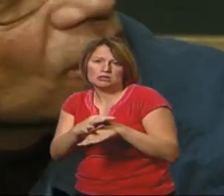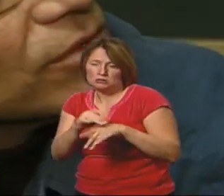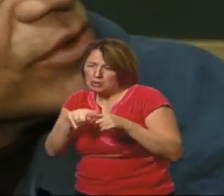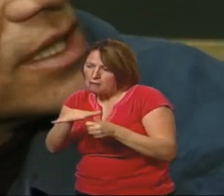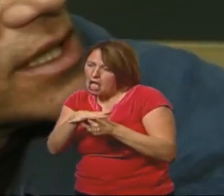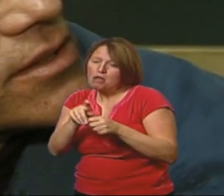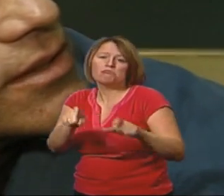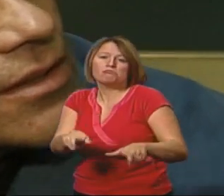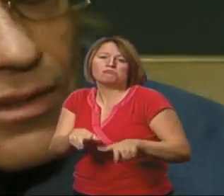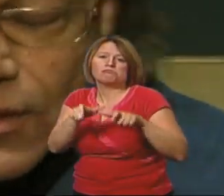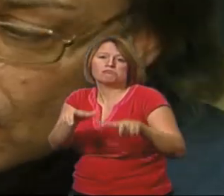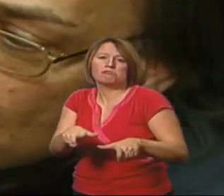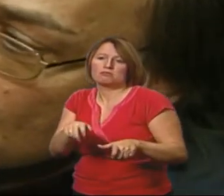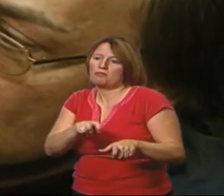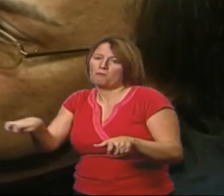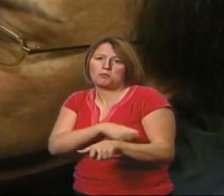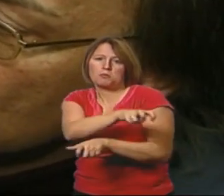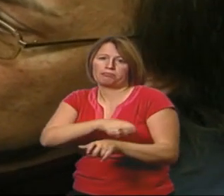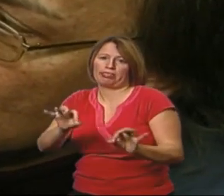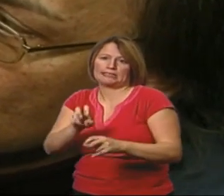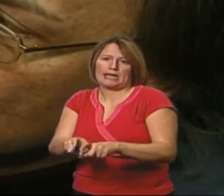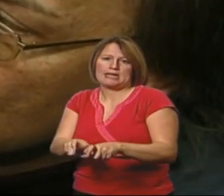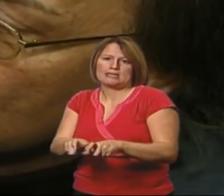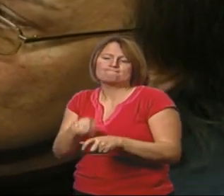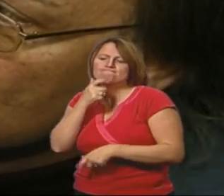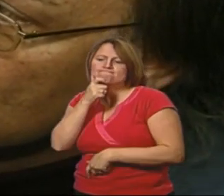hasn't moved for 48 hours. In the same spot, yeah. Exactly the same spot.